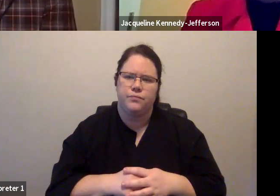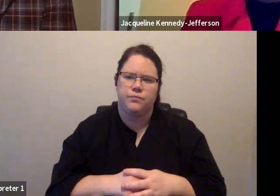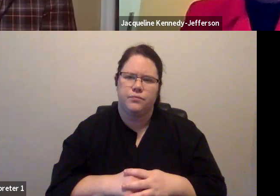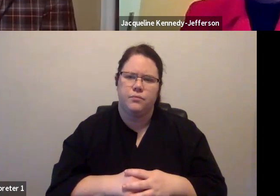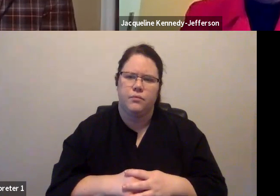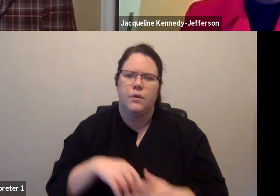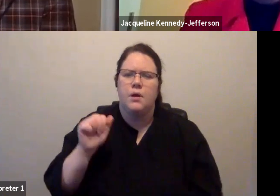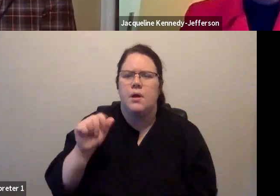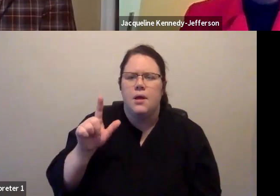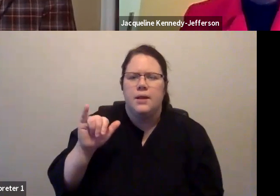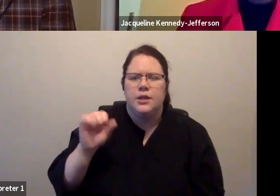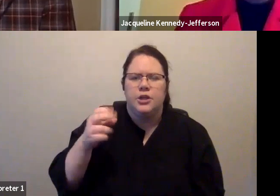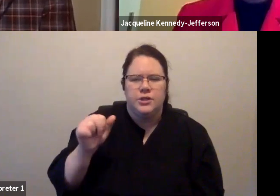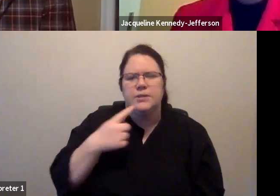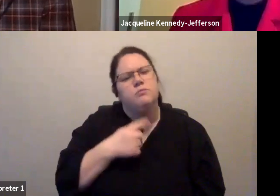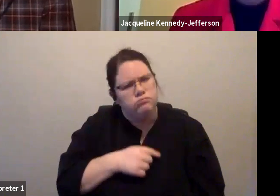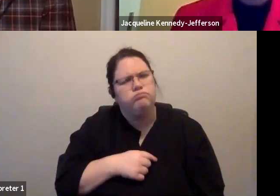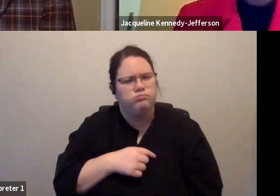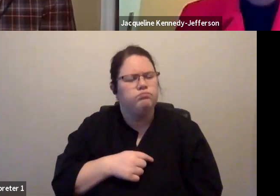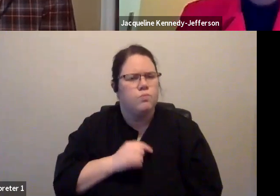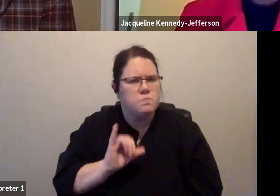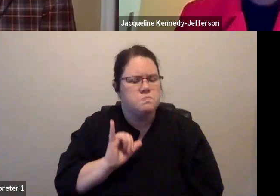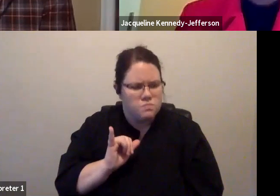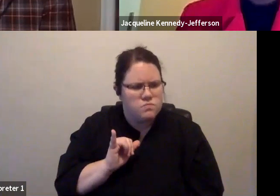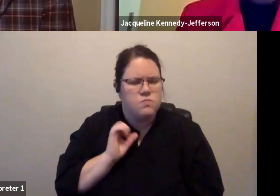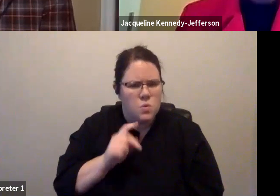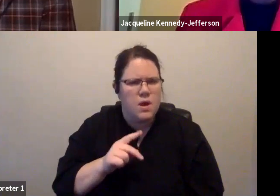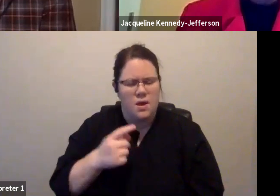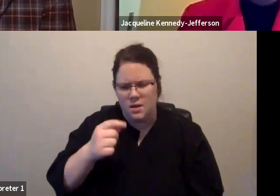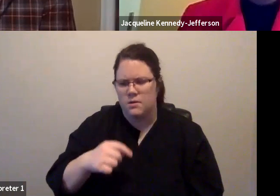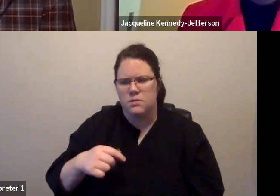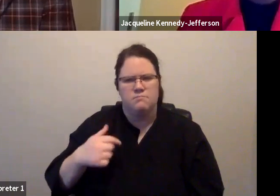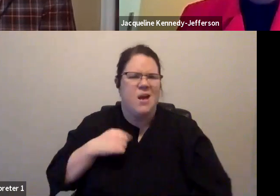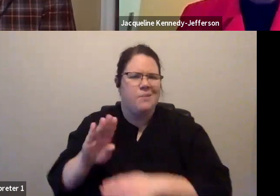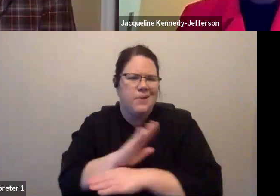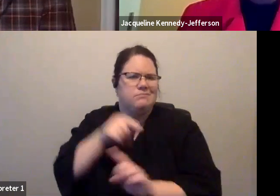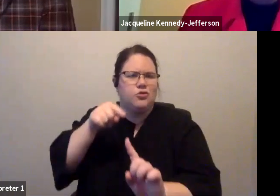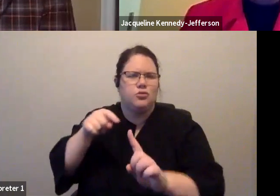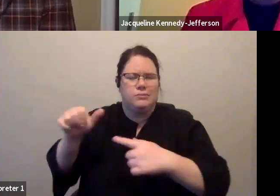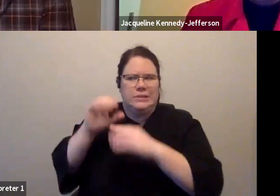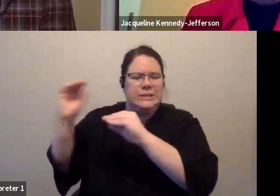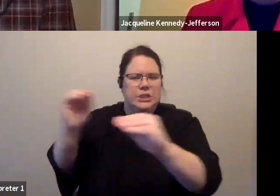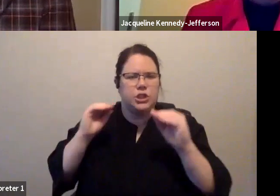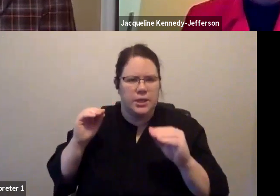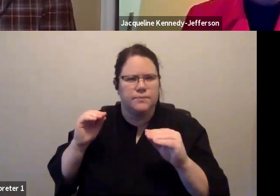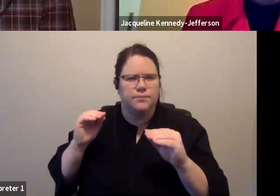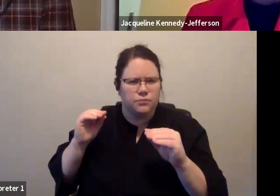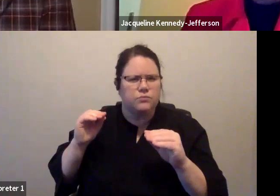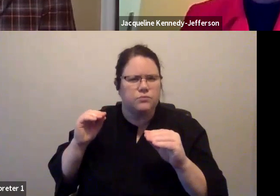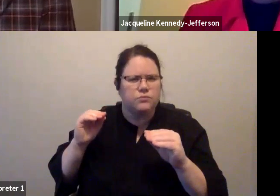That's a good question, Angie. And so for us, I think part of it is training. So it's looking at that education, that